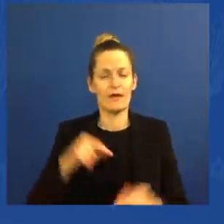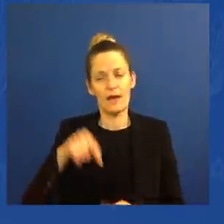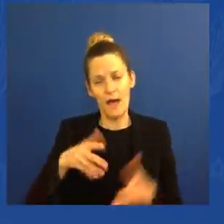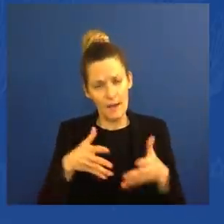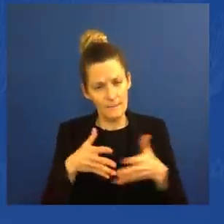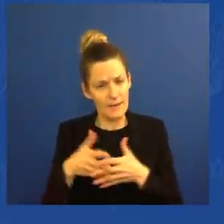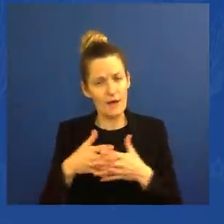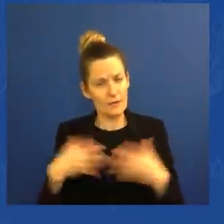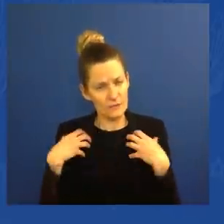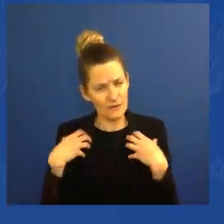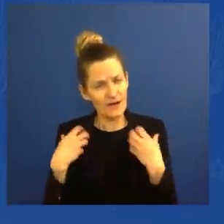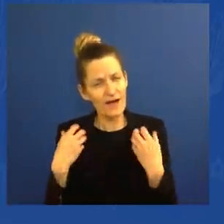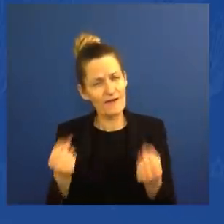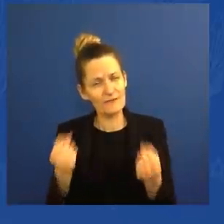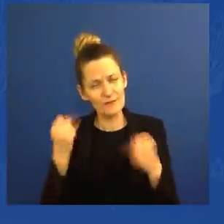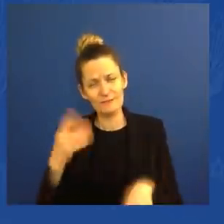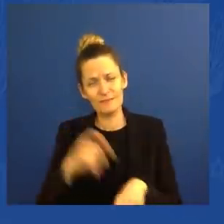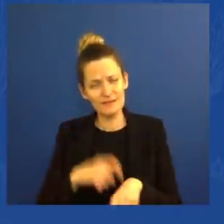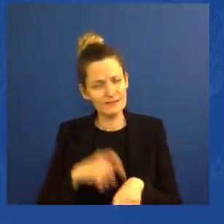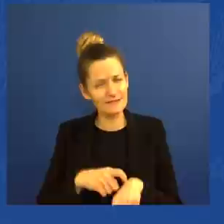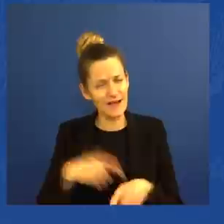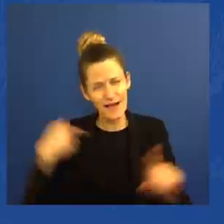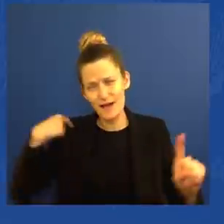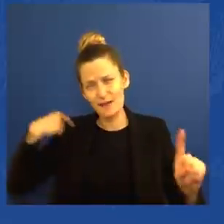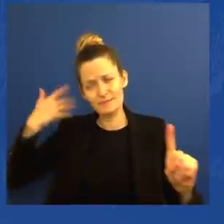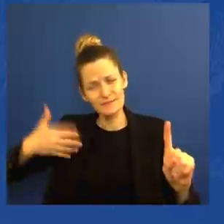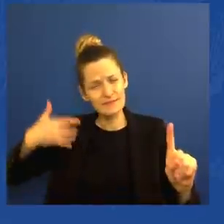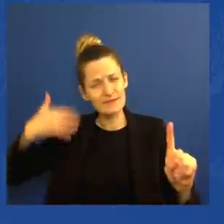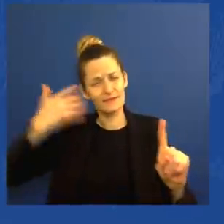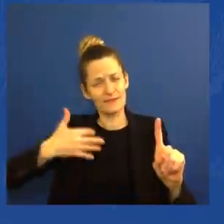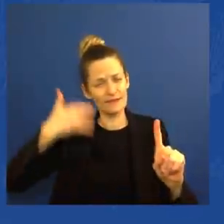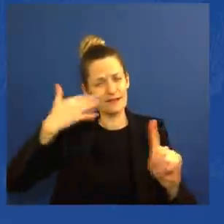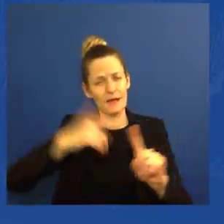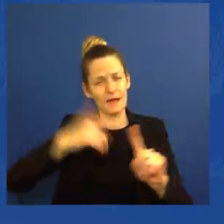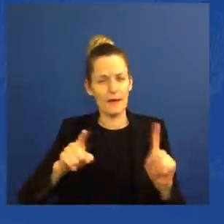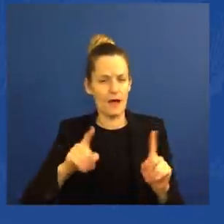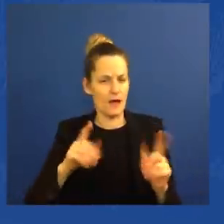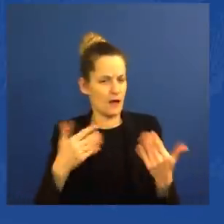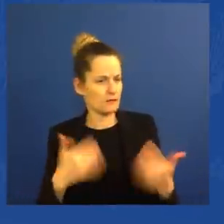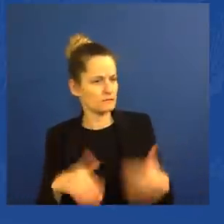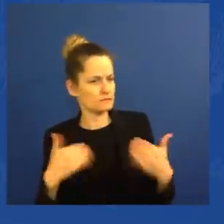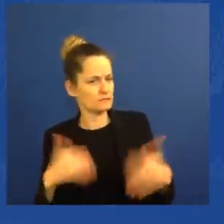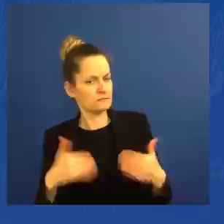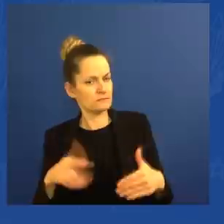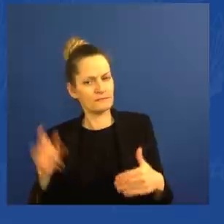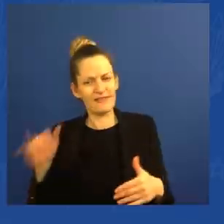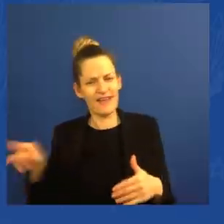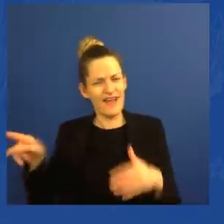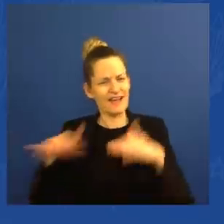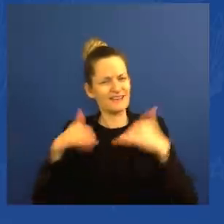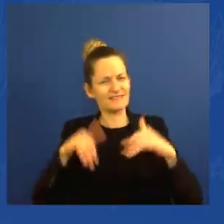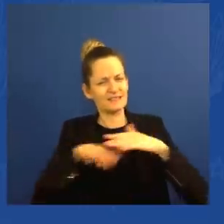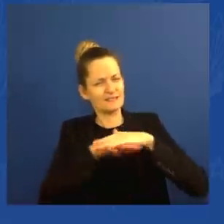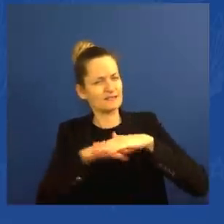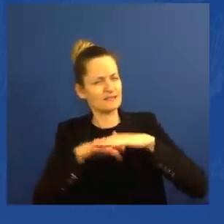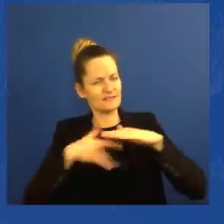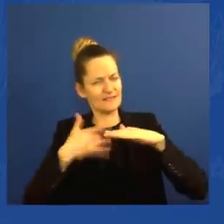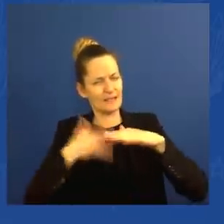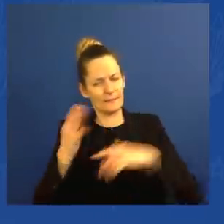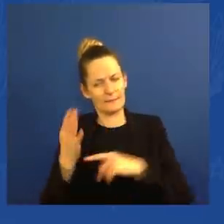been a lot of lasting pain. Lots of folks never get back on their feet when they're knocked down so